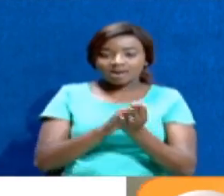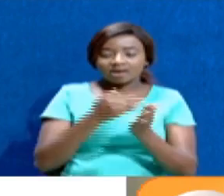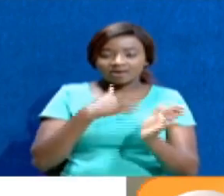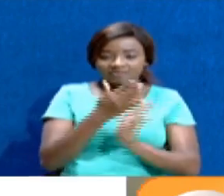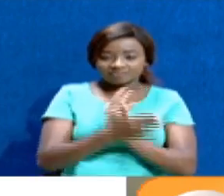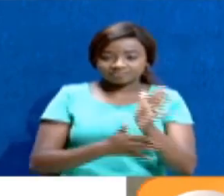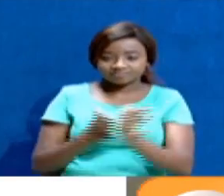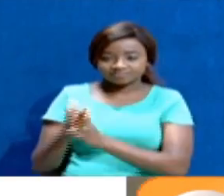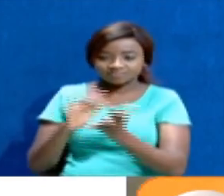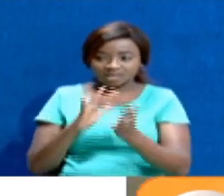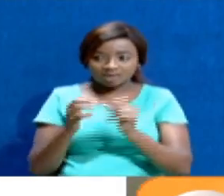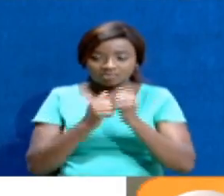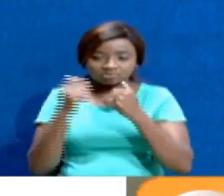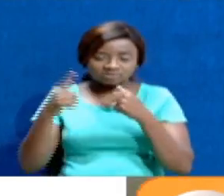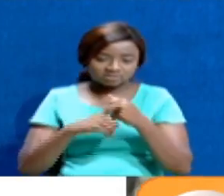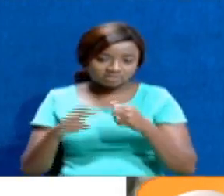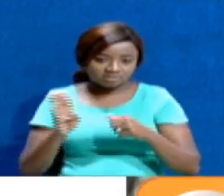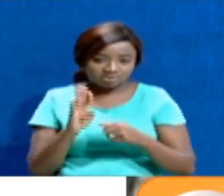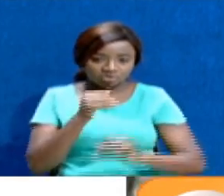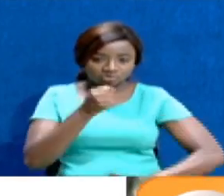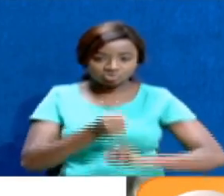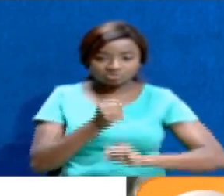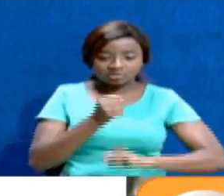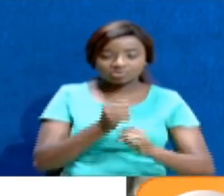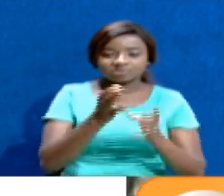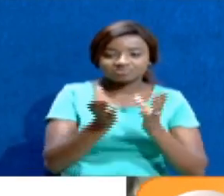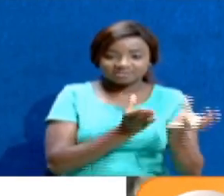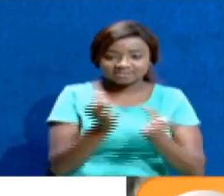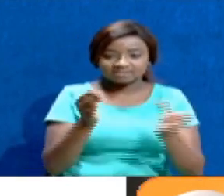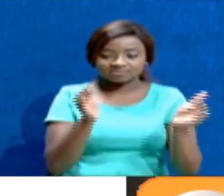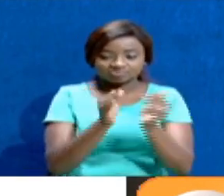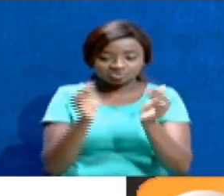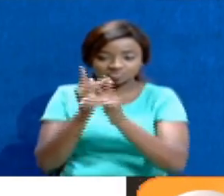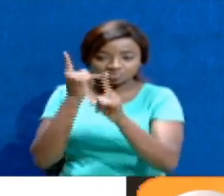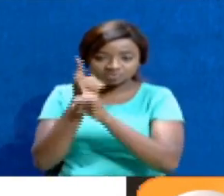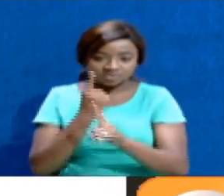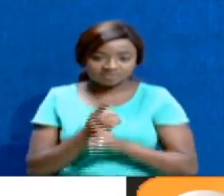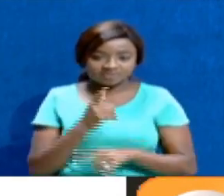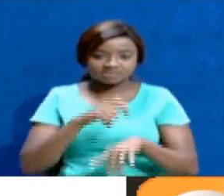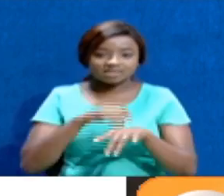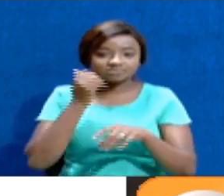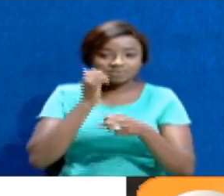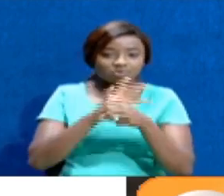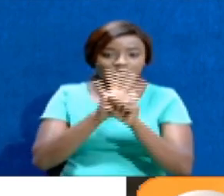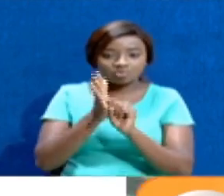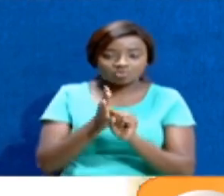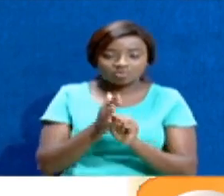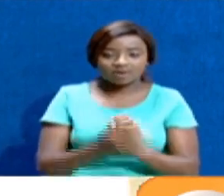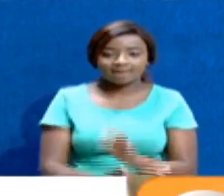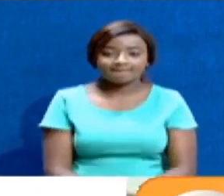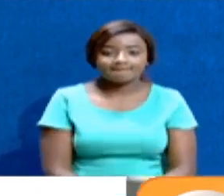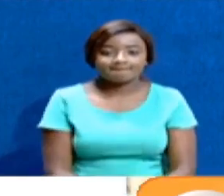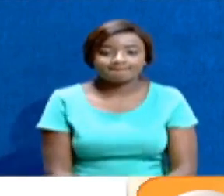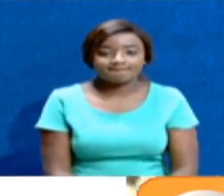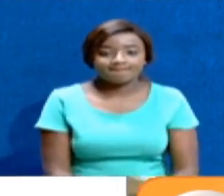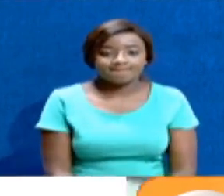billion shillings in loans to support micro, small, and medium enterprises during the coronavirus pandemic.